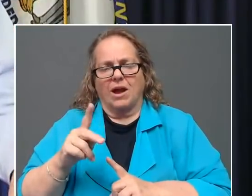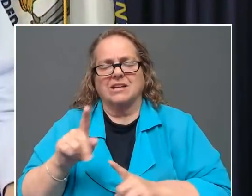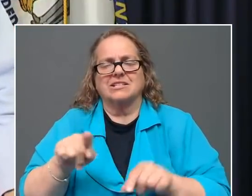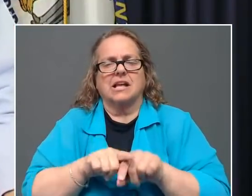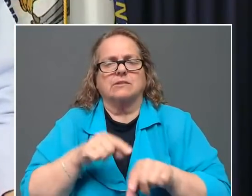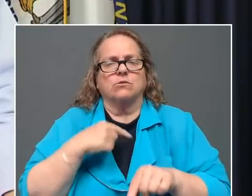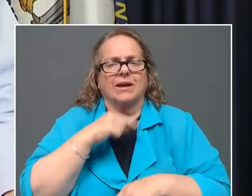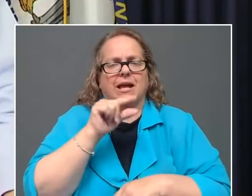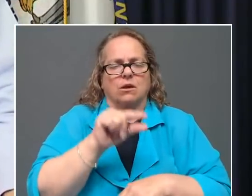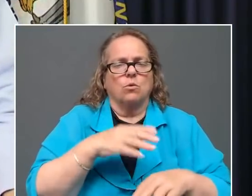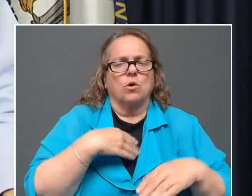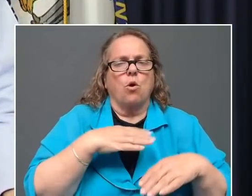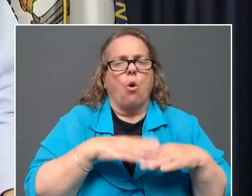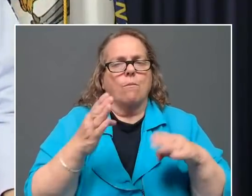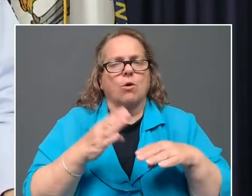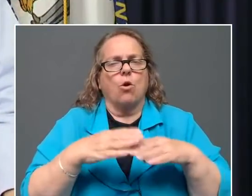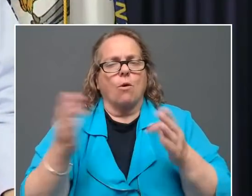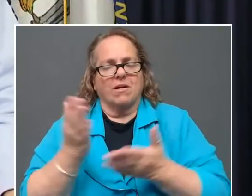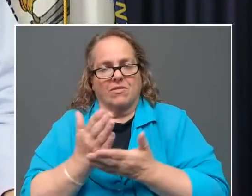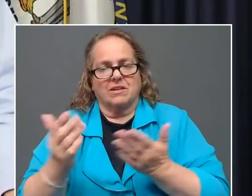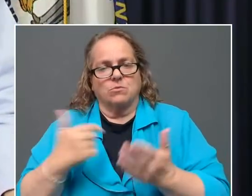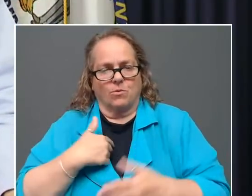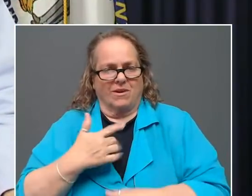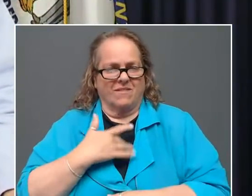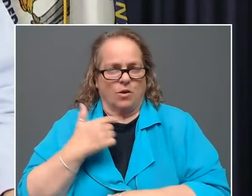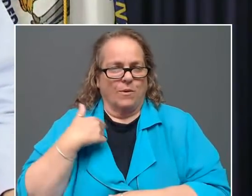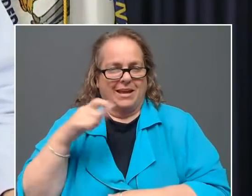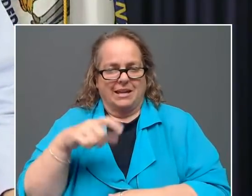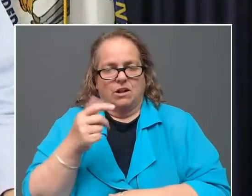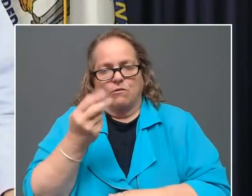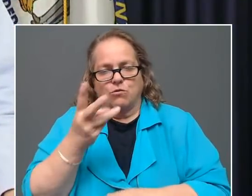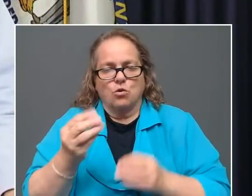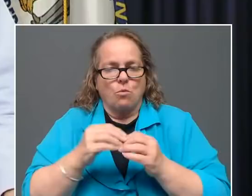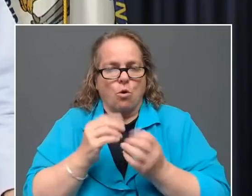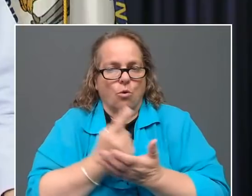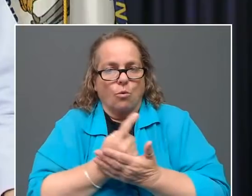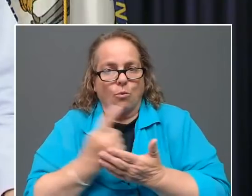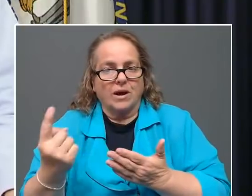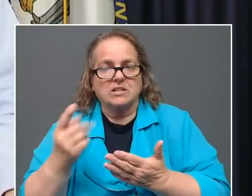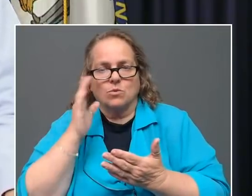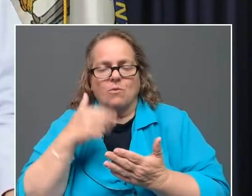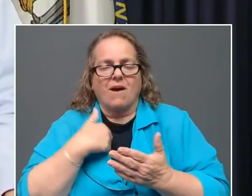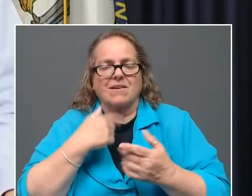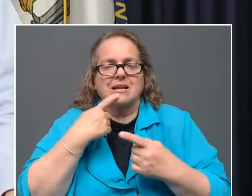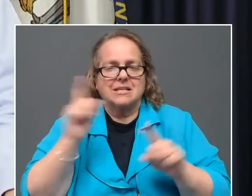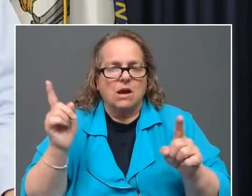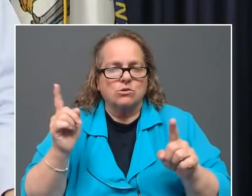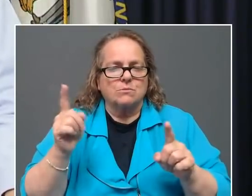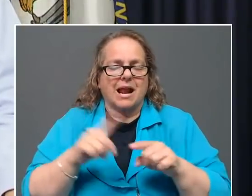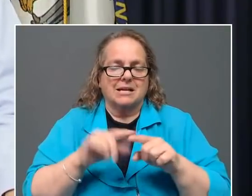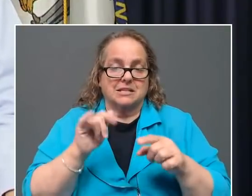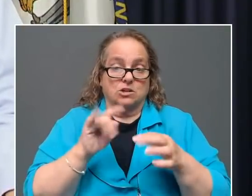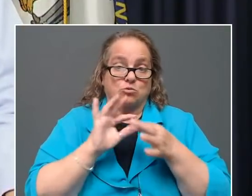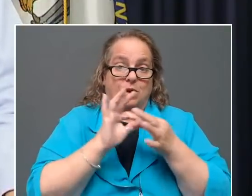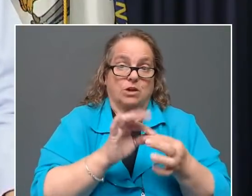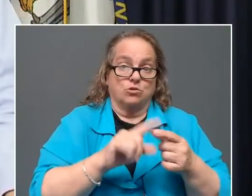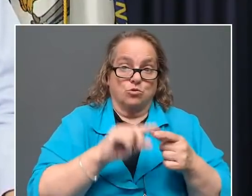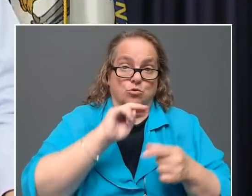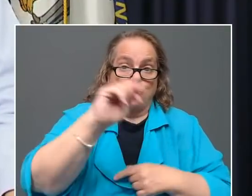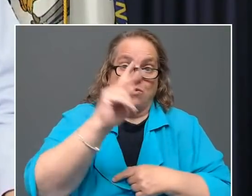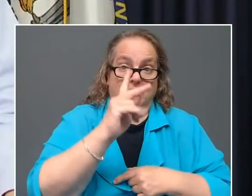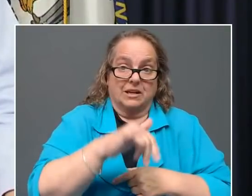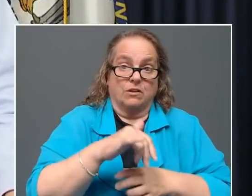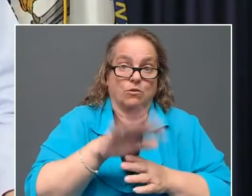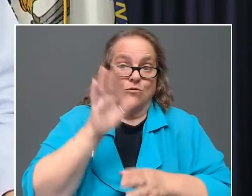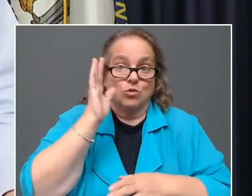things, we think we need at least a couple more weeks. We think we're going to have an announcement, especially as it relates to Northern Kentucky in the future, where we're going to